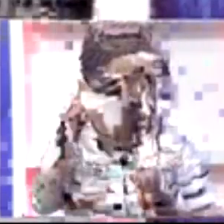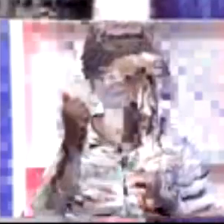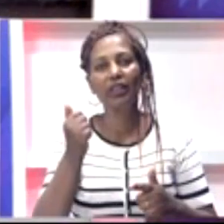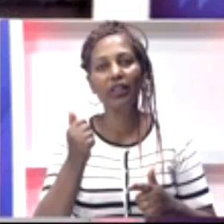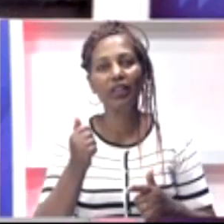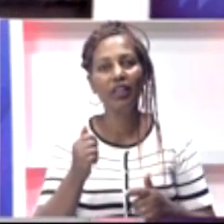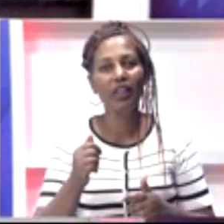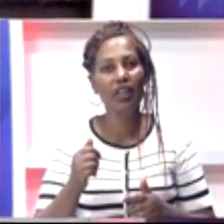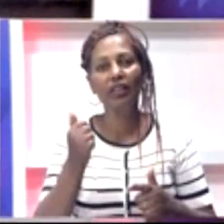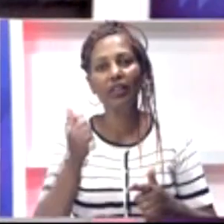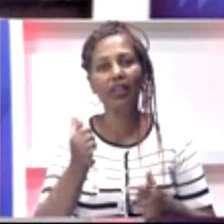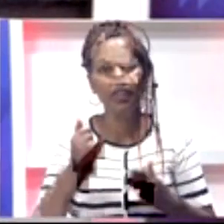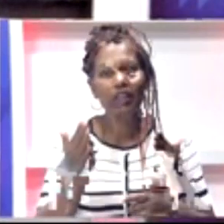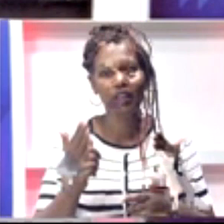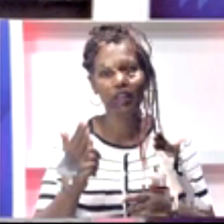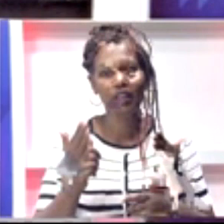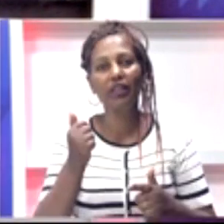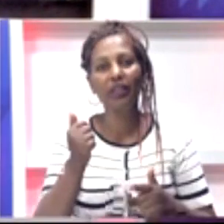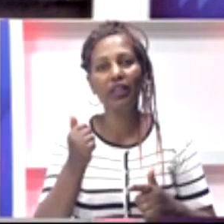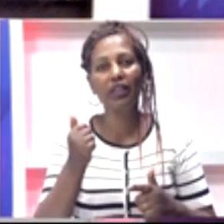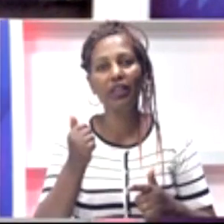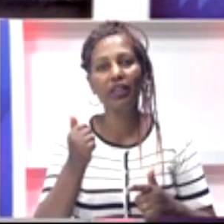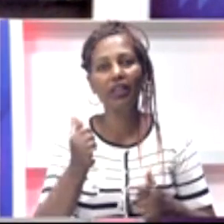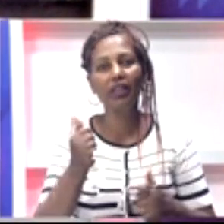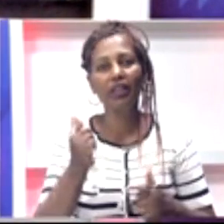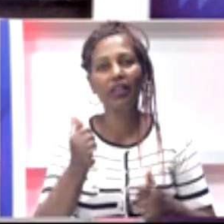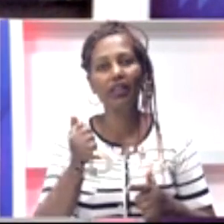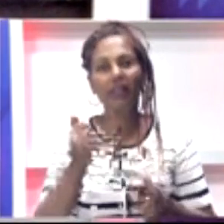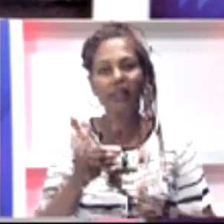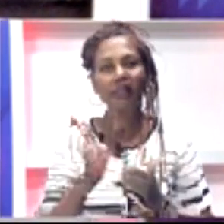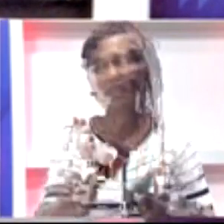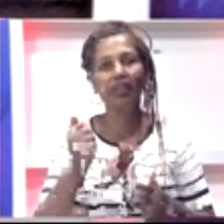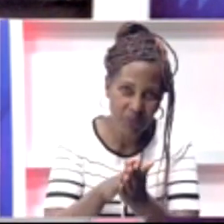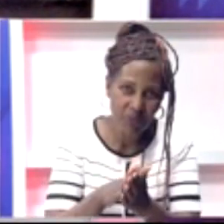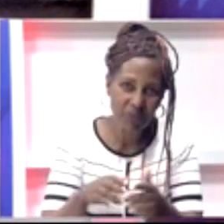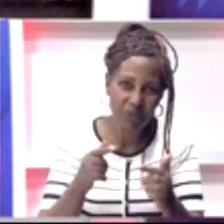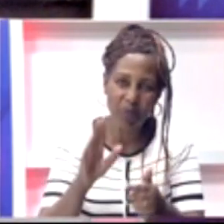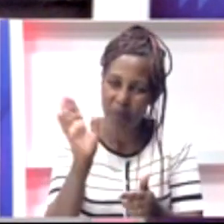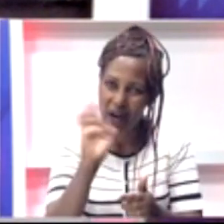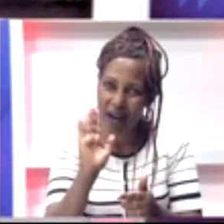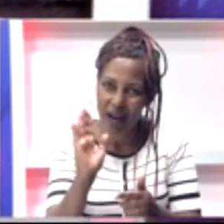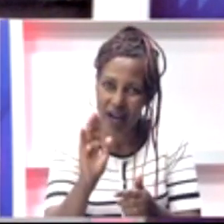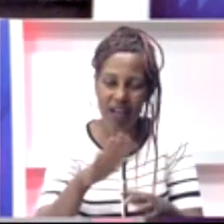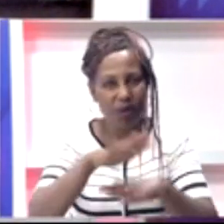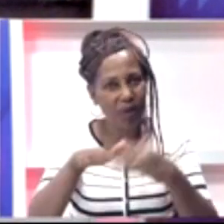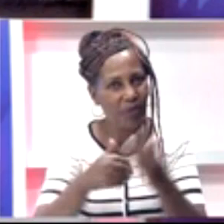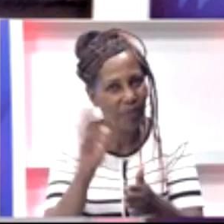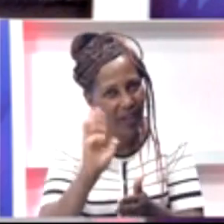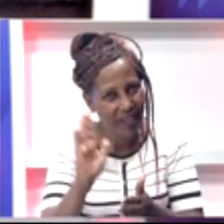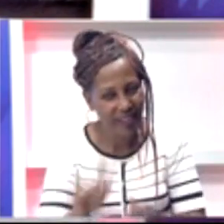Good time, back to school. Goodbye, bye everybody. Bye.